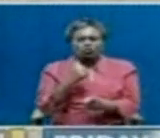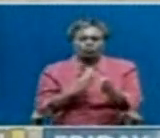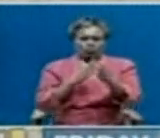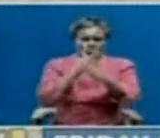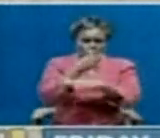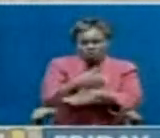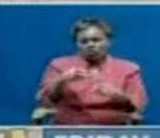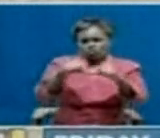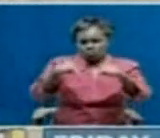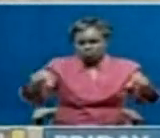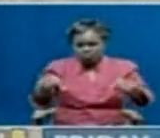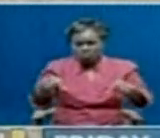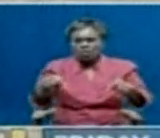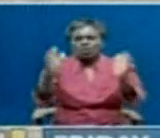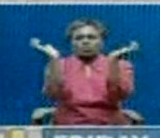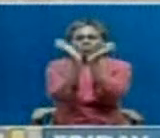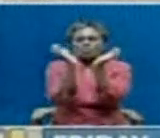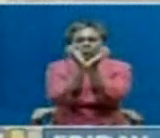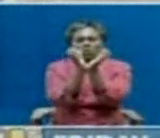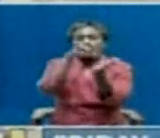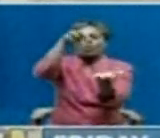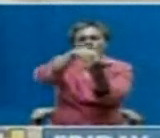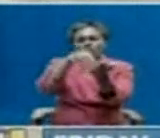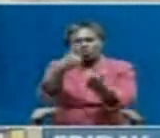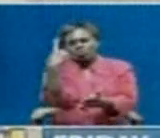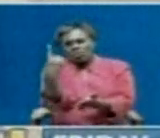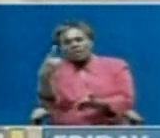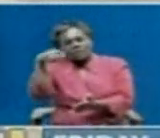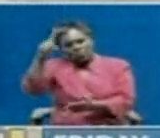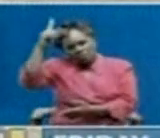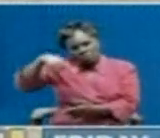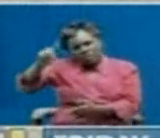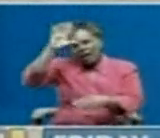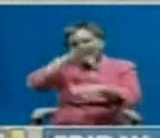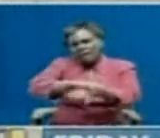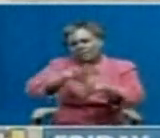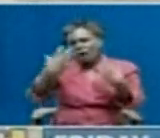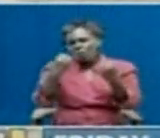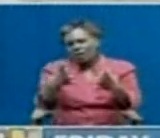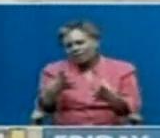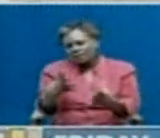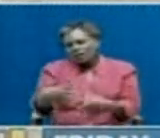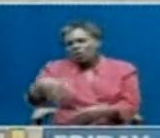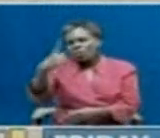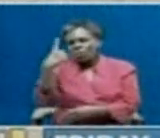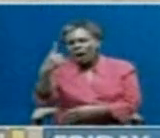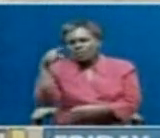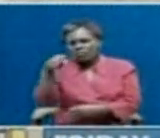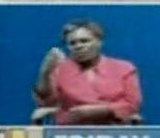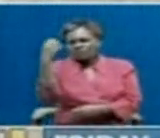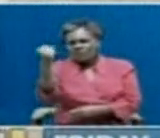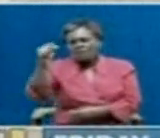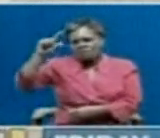here at the Eldoret Sports Club grounds in position one, where the winner will take home a cash prize of 1.5